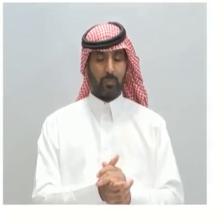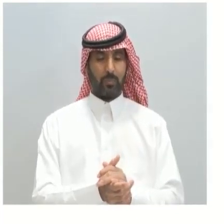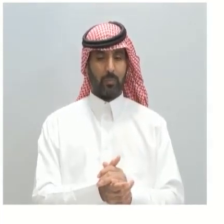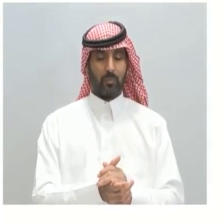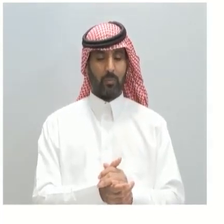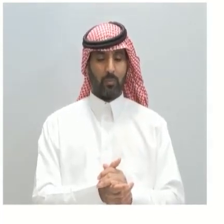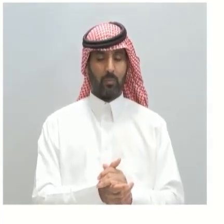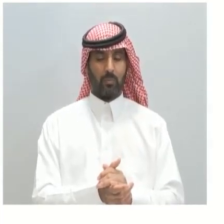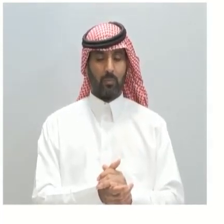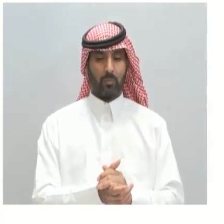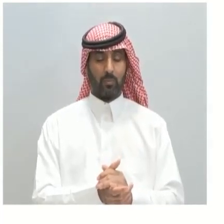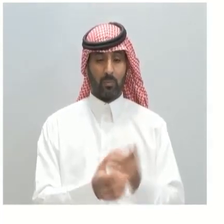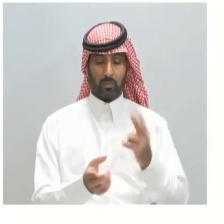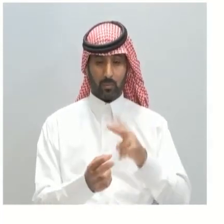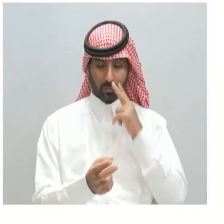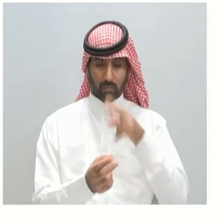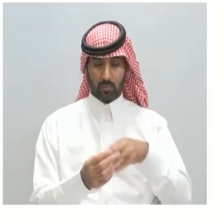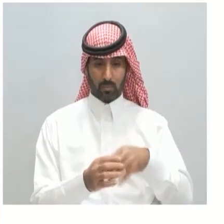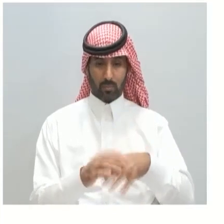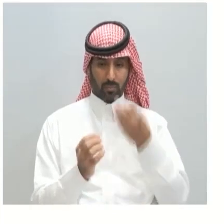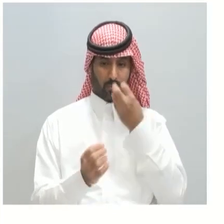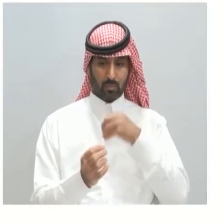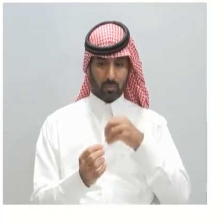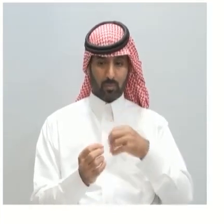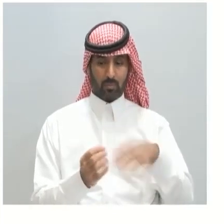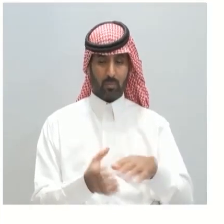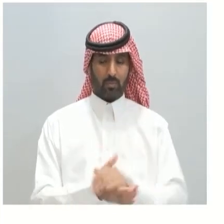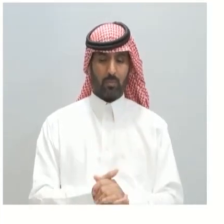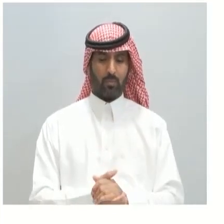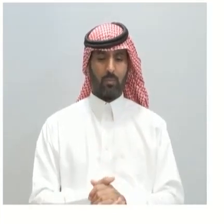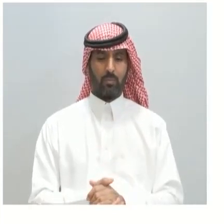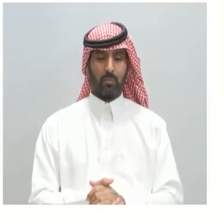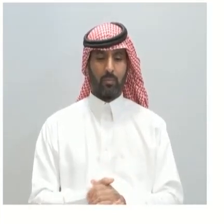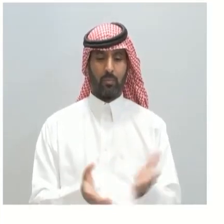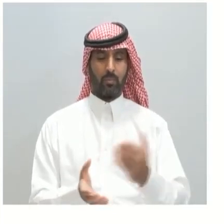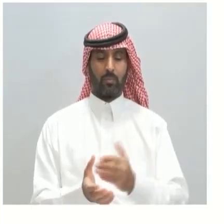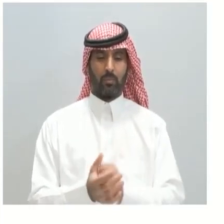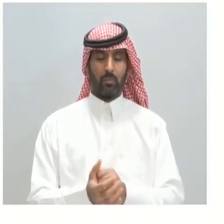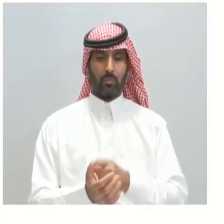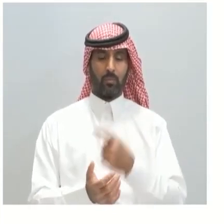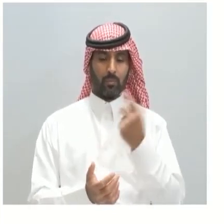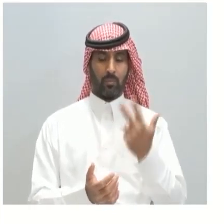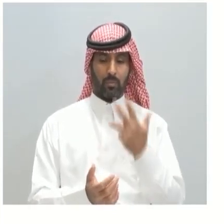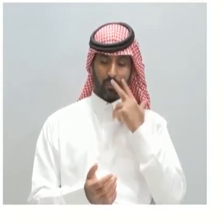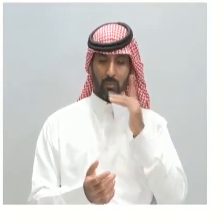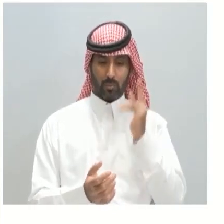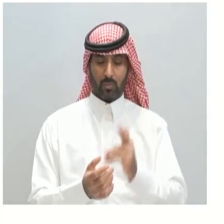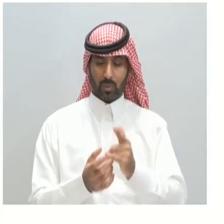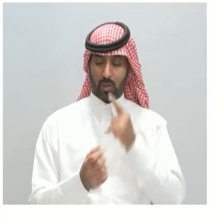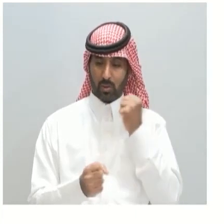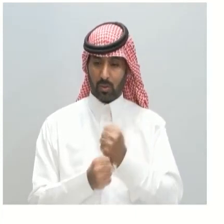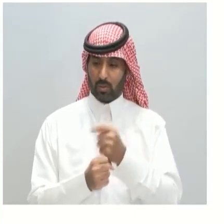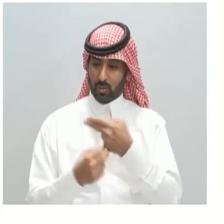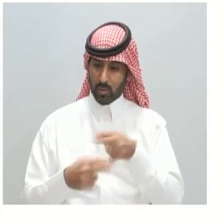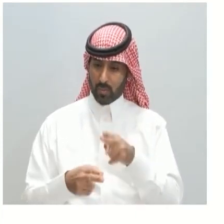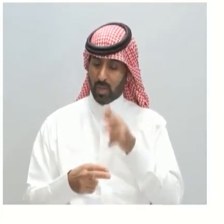buying white shoes, because as it says here, they get dirty so quickly. Number nine, setting up your own business is